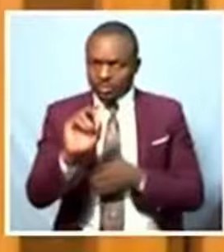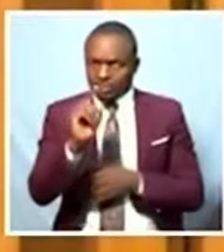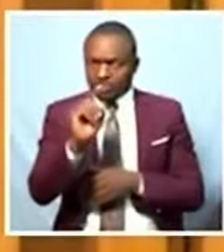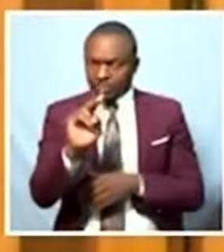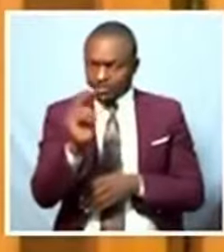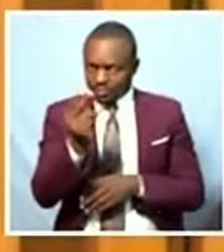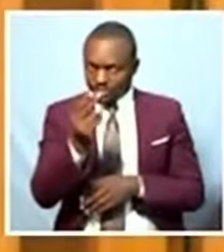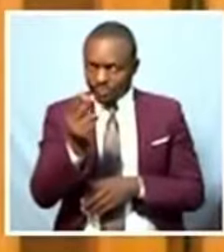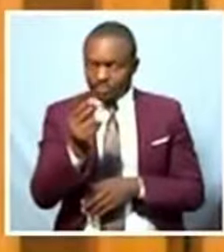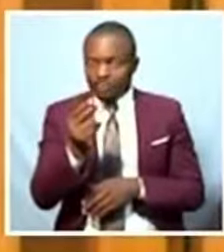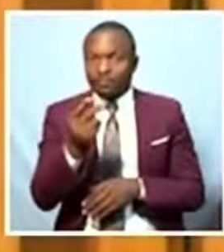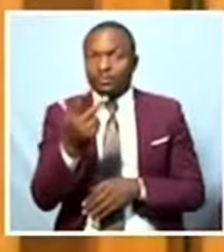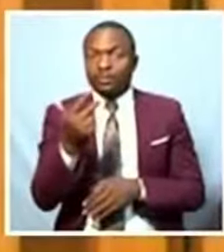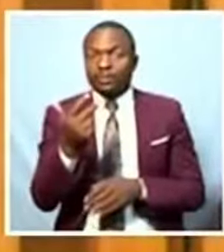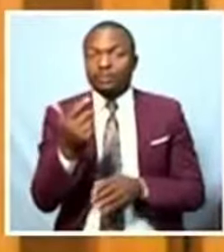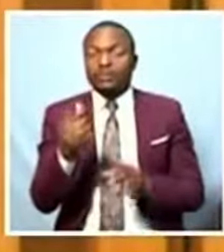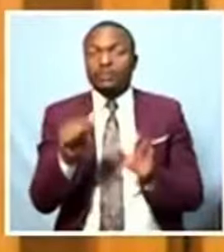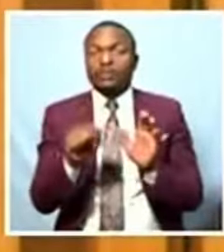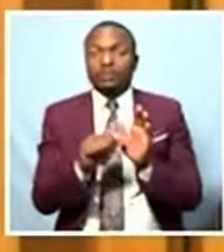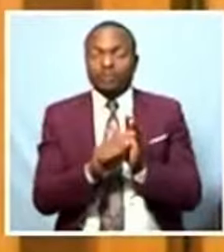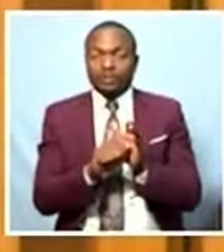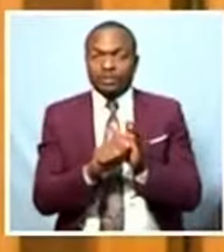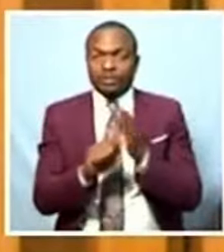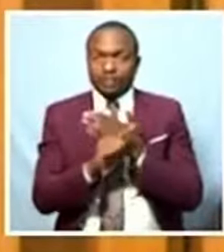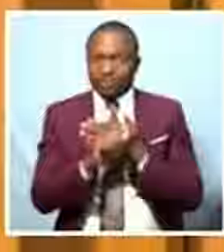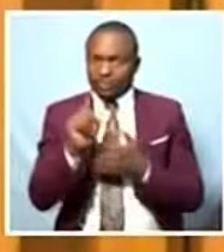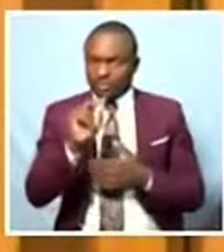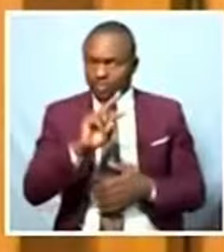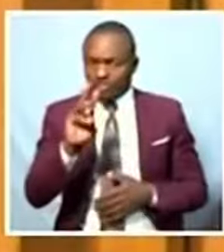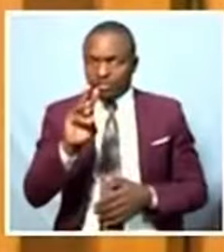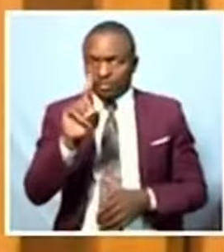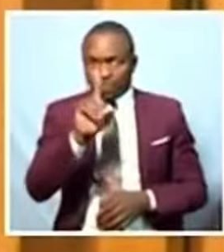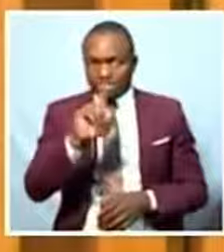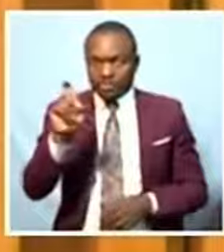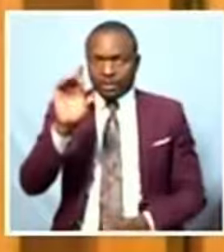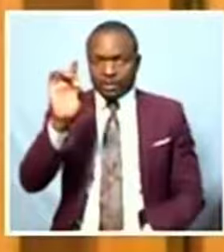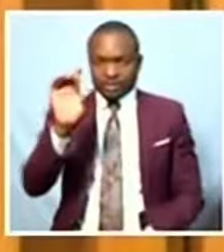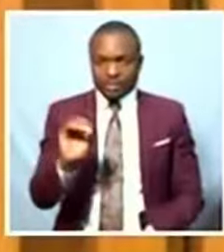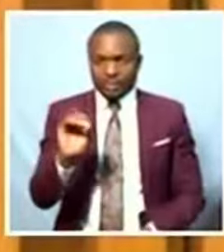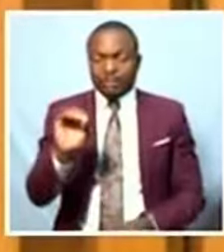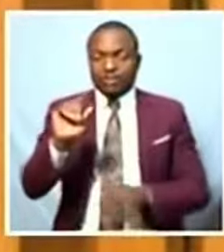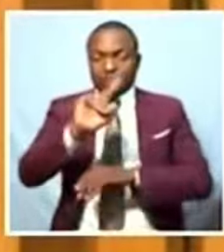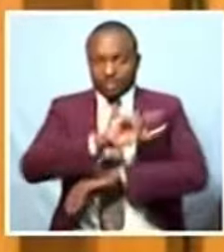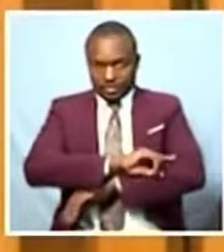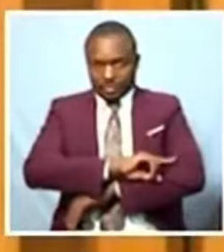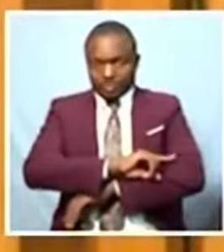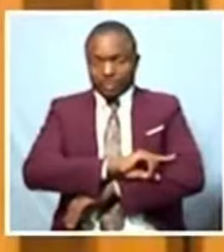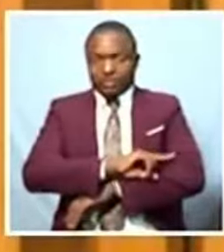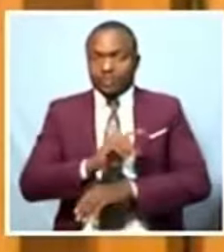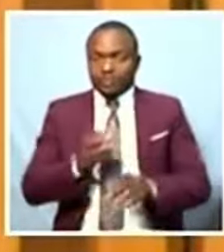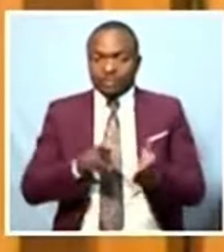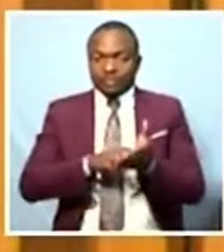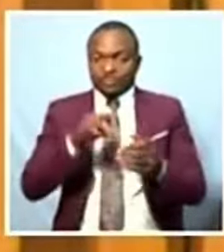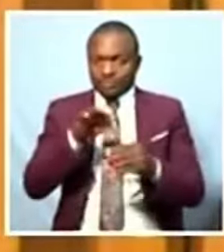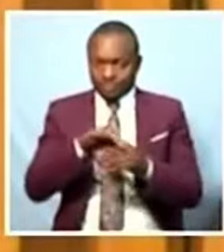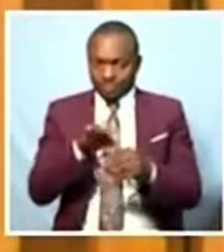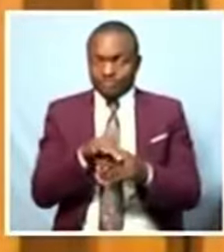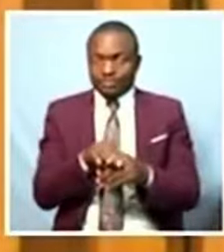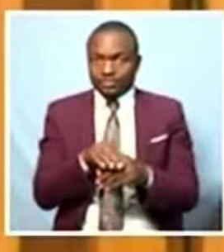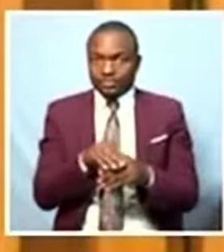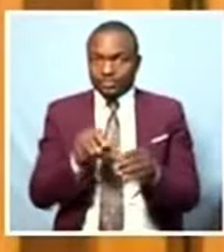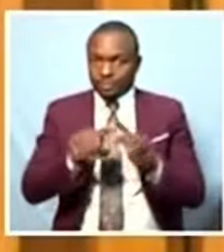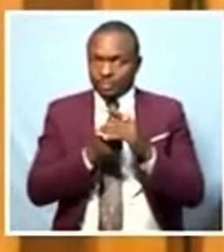August 2026. Consequently, the 180-day blackout period for by-elections commences